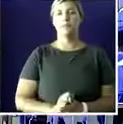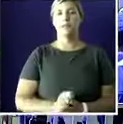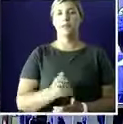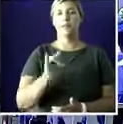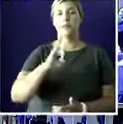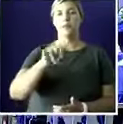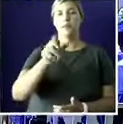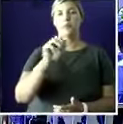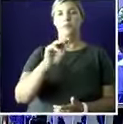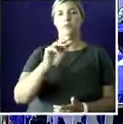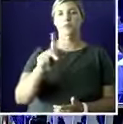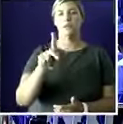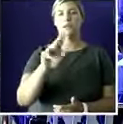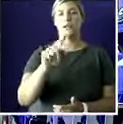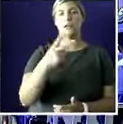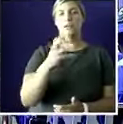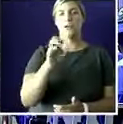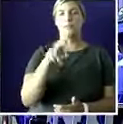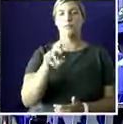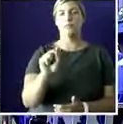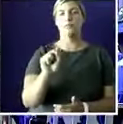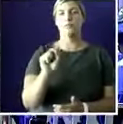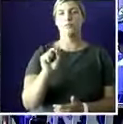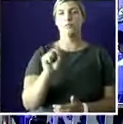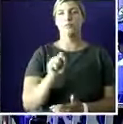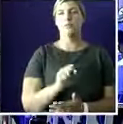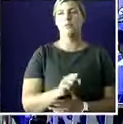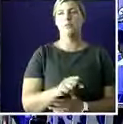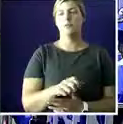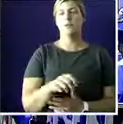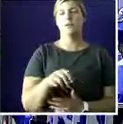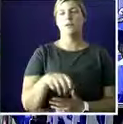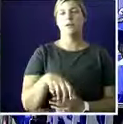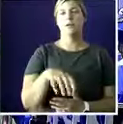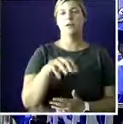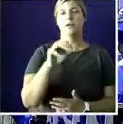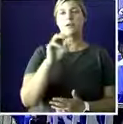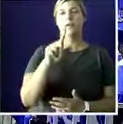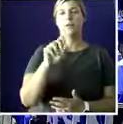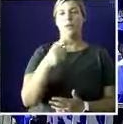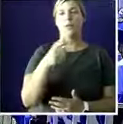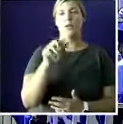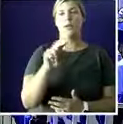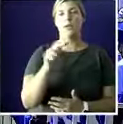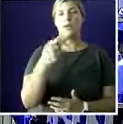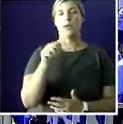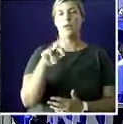Jack Thomas Clausen. Logan Robert Hecker.